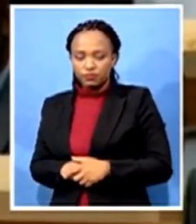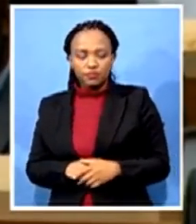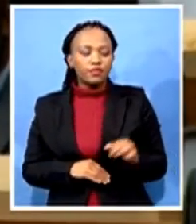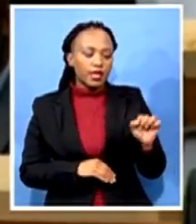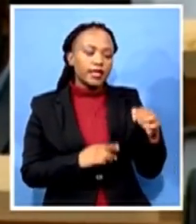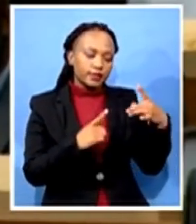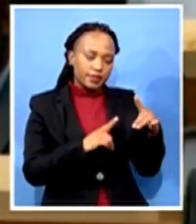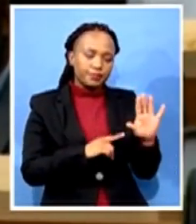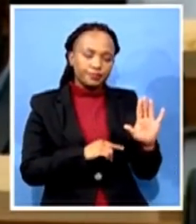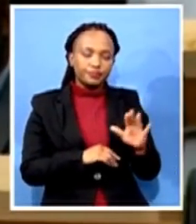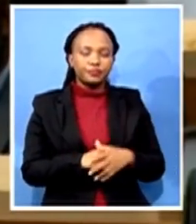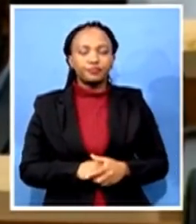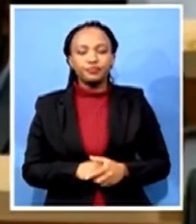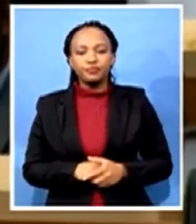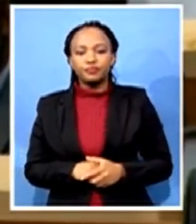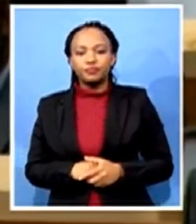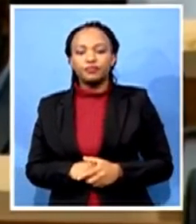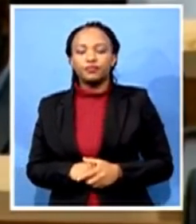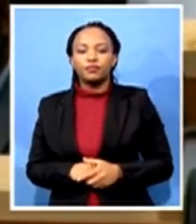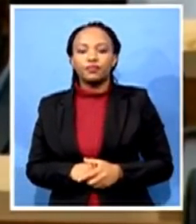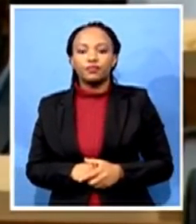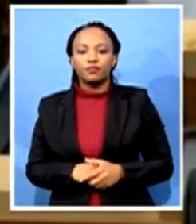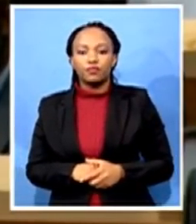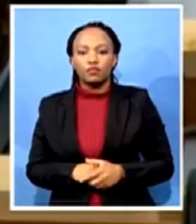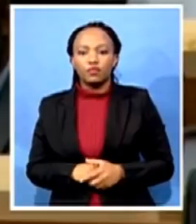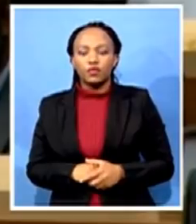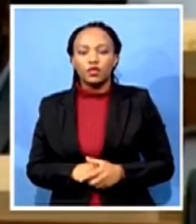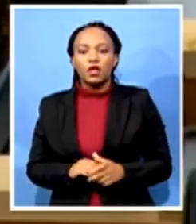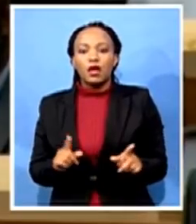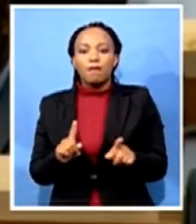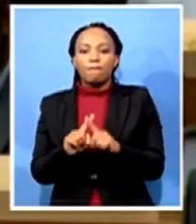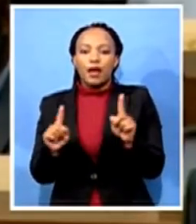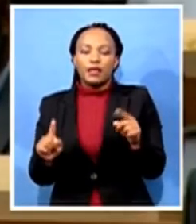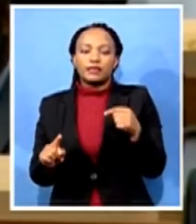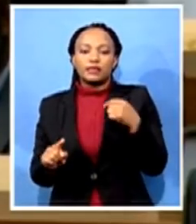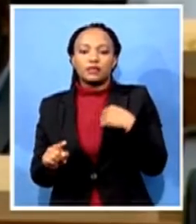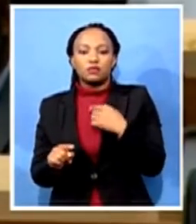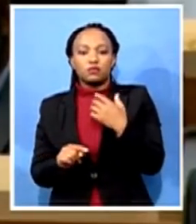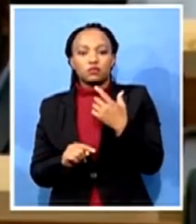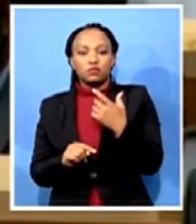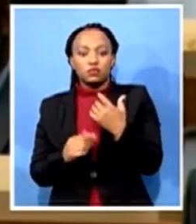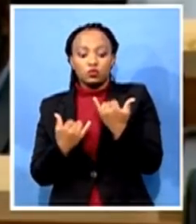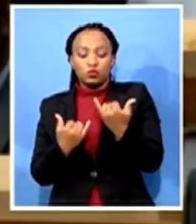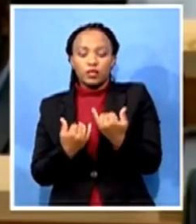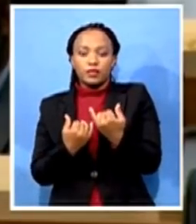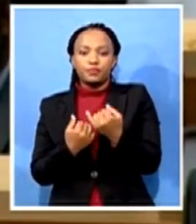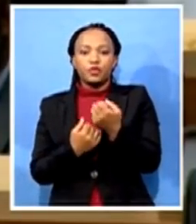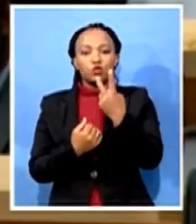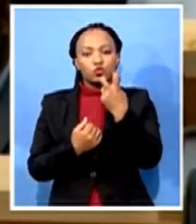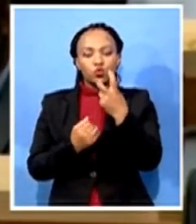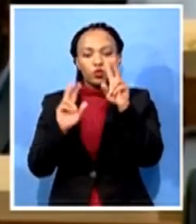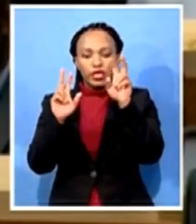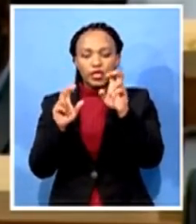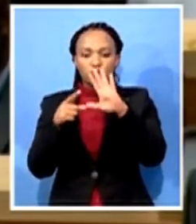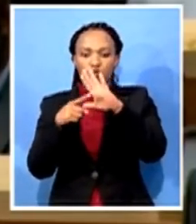However, there are two issues that we would like to concentrate on, and have concentrated on largely, at least,